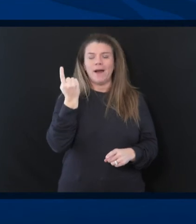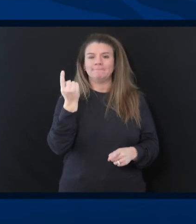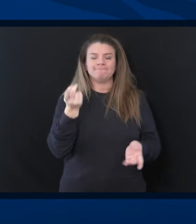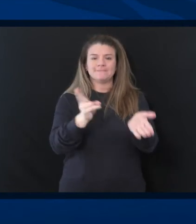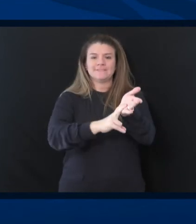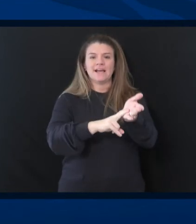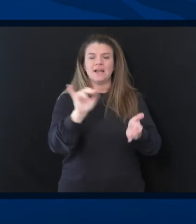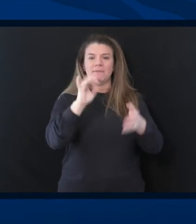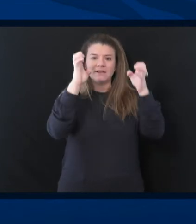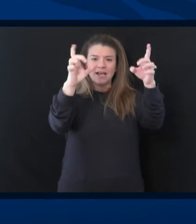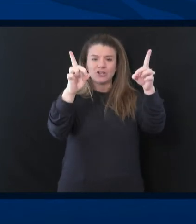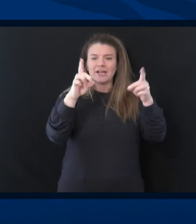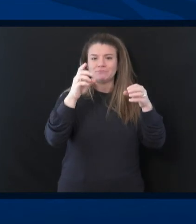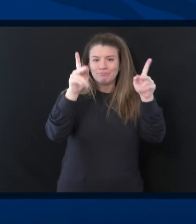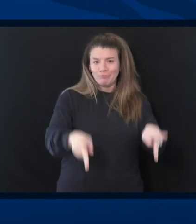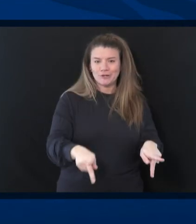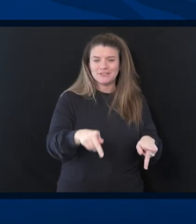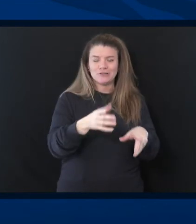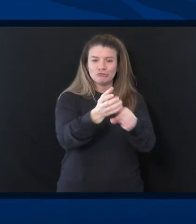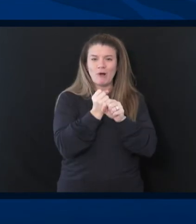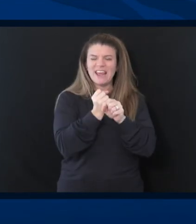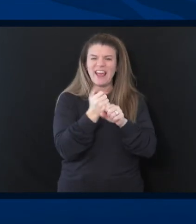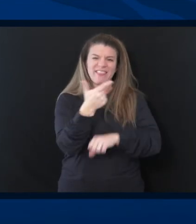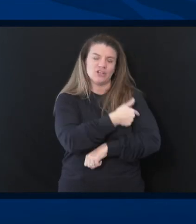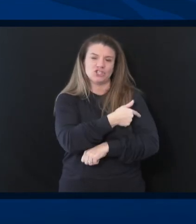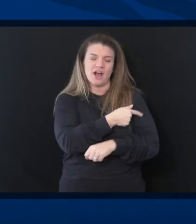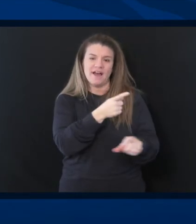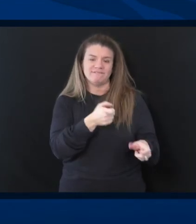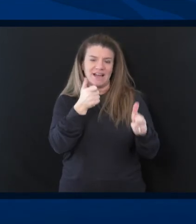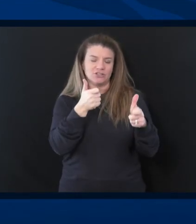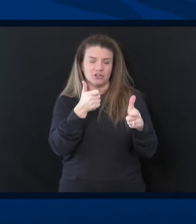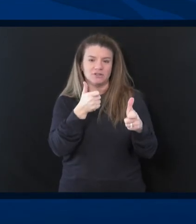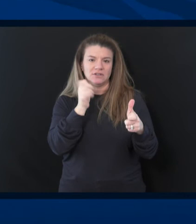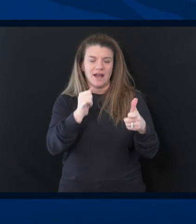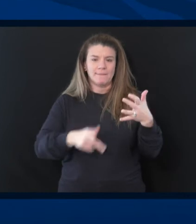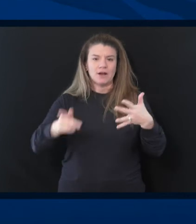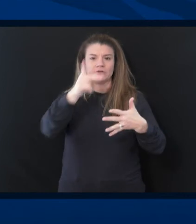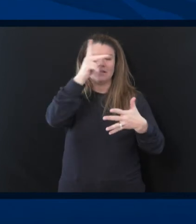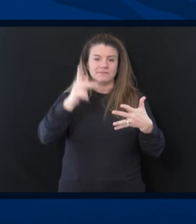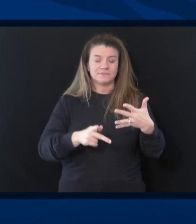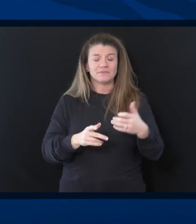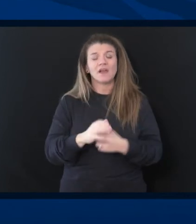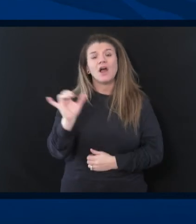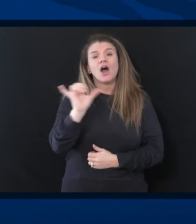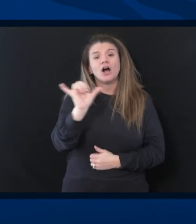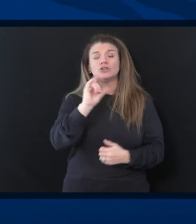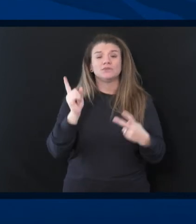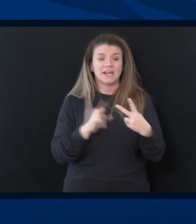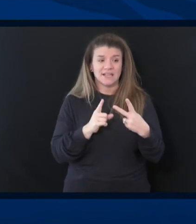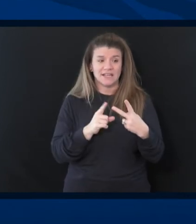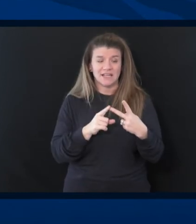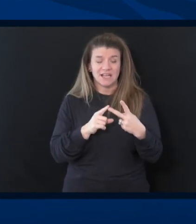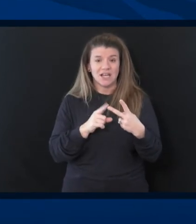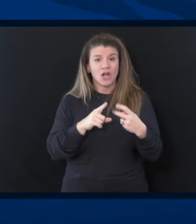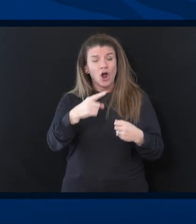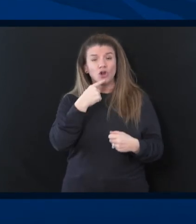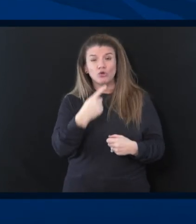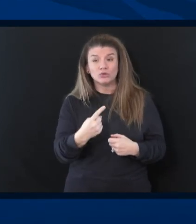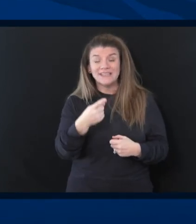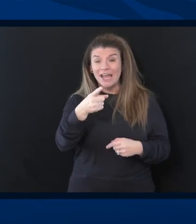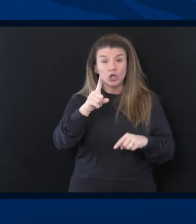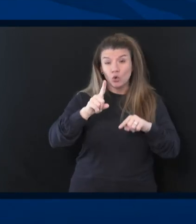up as an educator to just try to get the benefit of prioritization? And then secondly, are you saying you